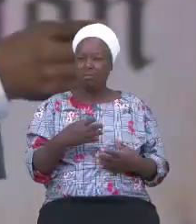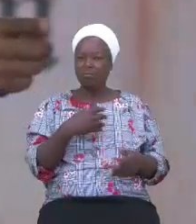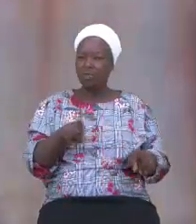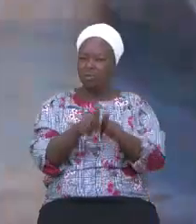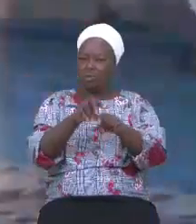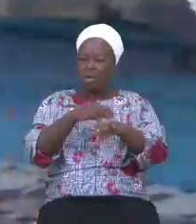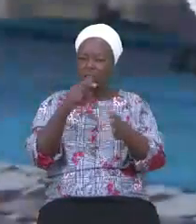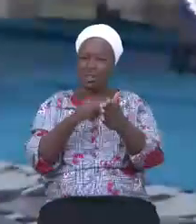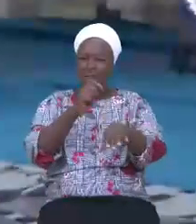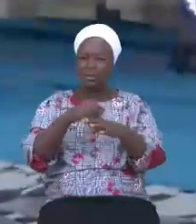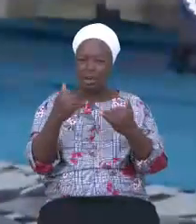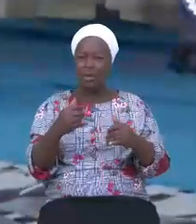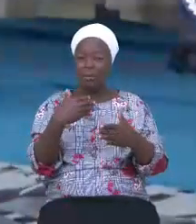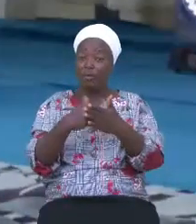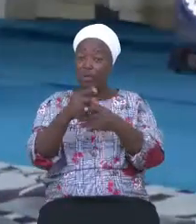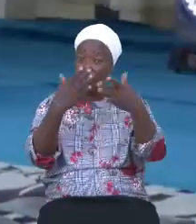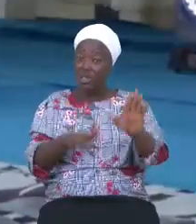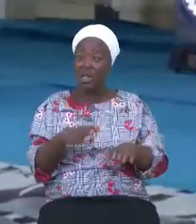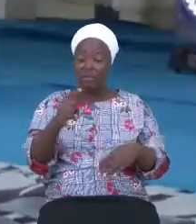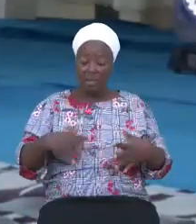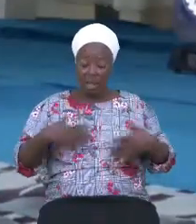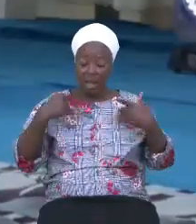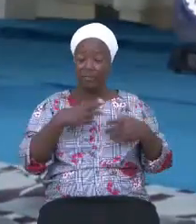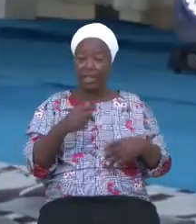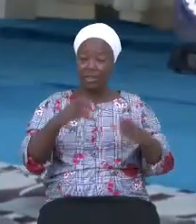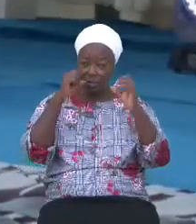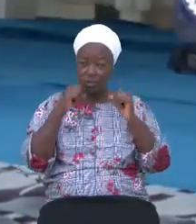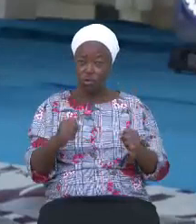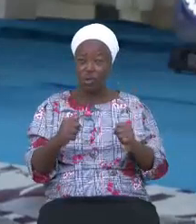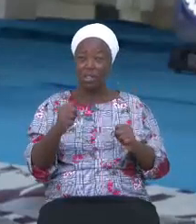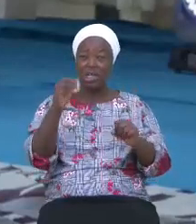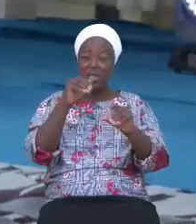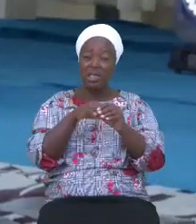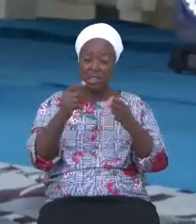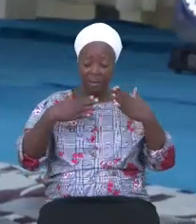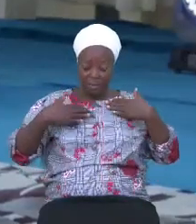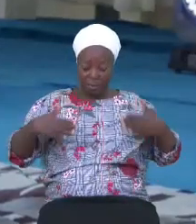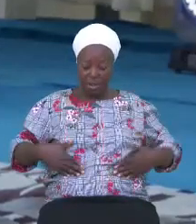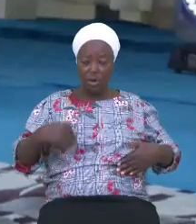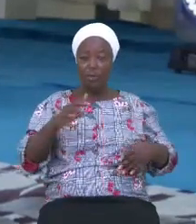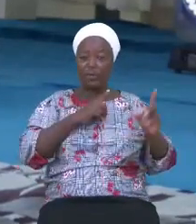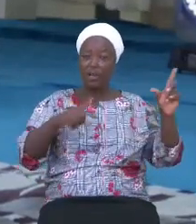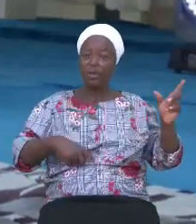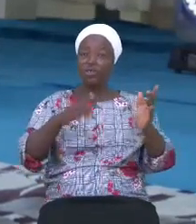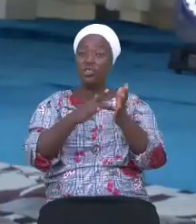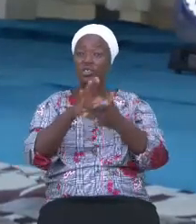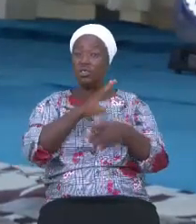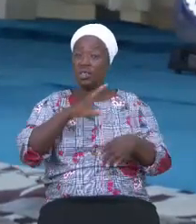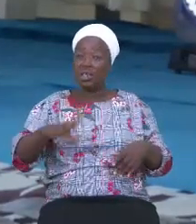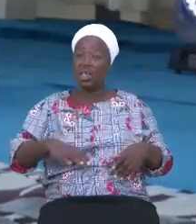you cross over, the life and the strength and the body of the Lord Jesus